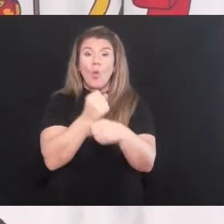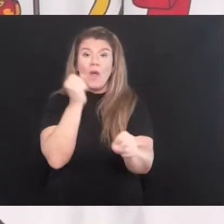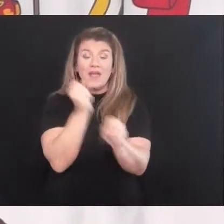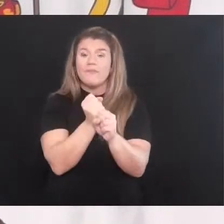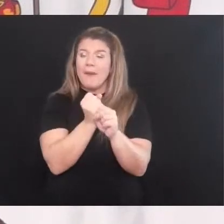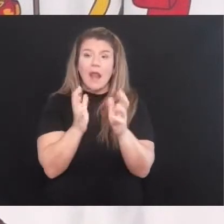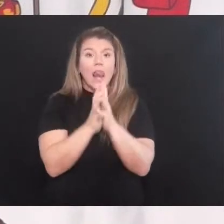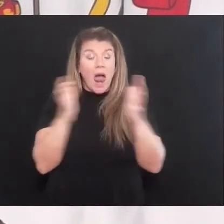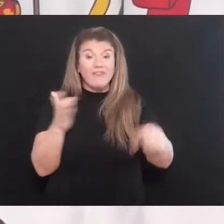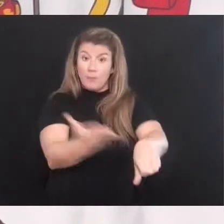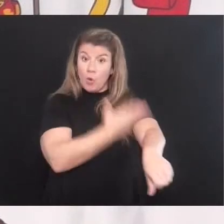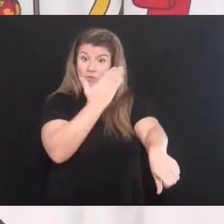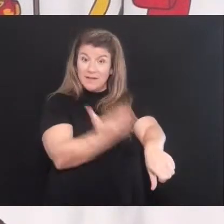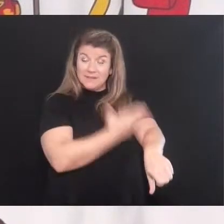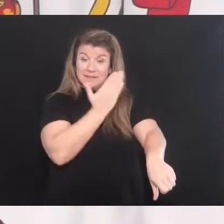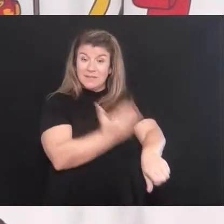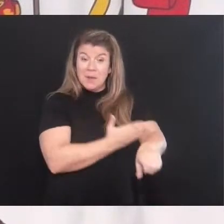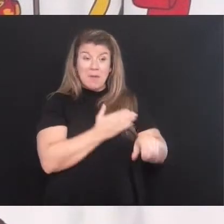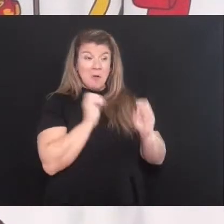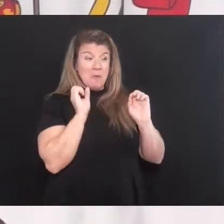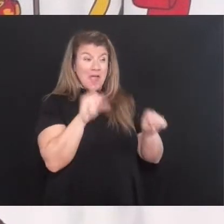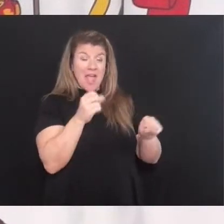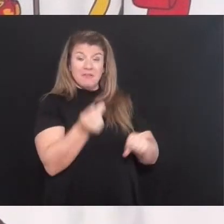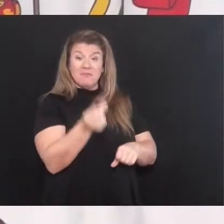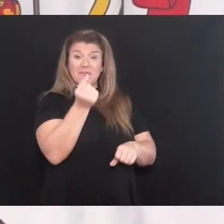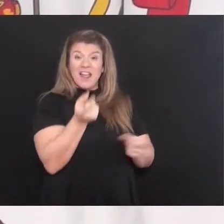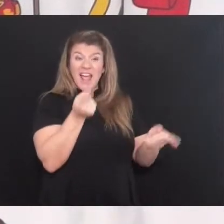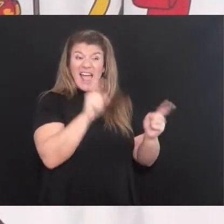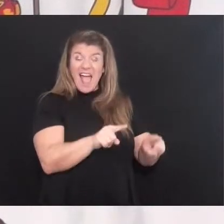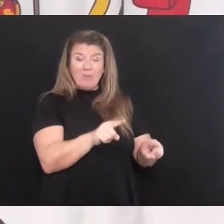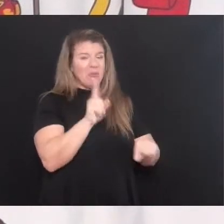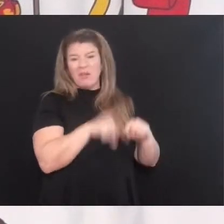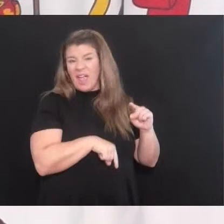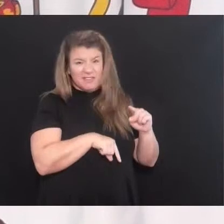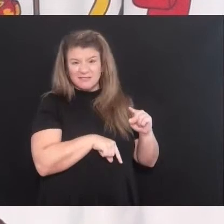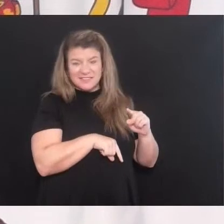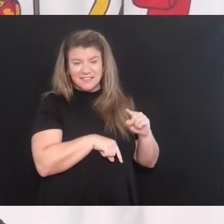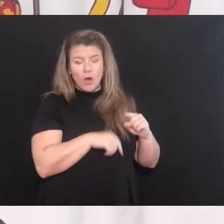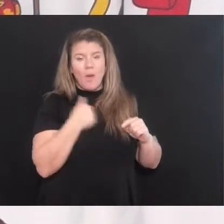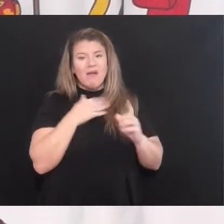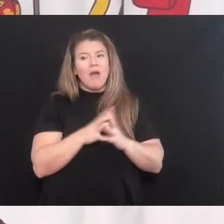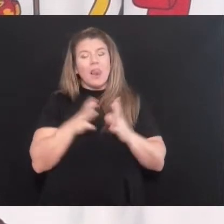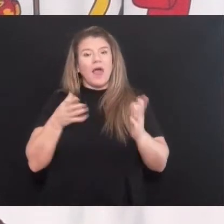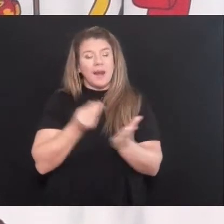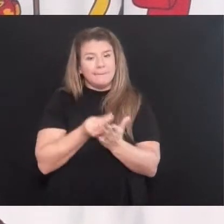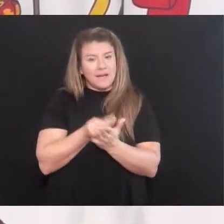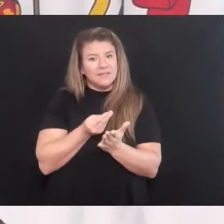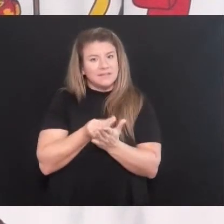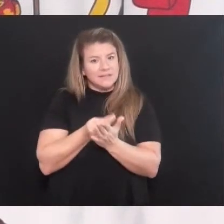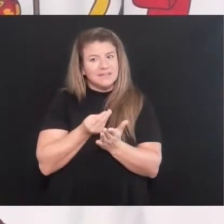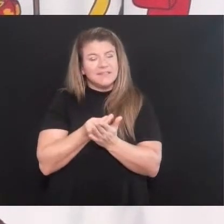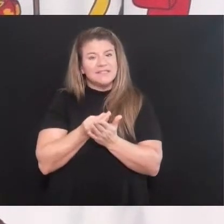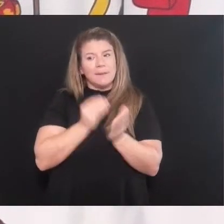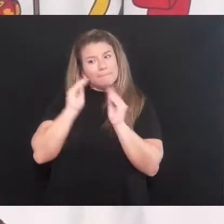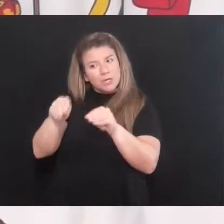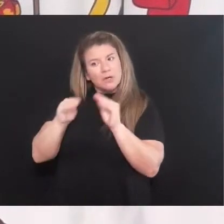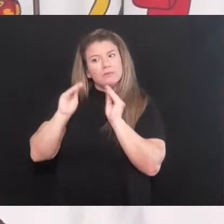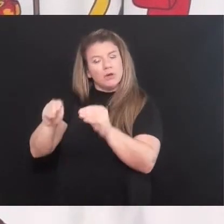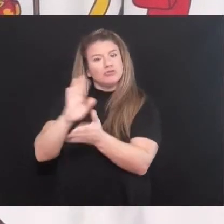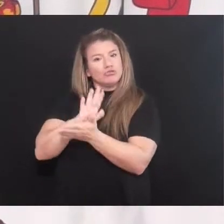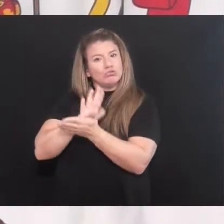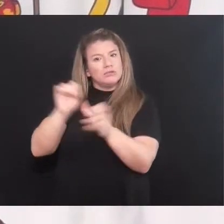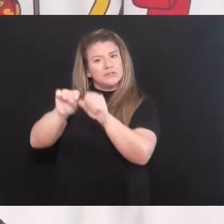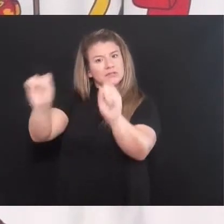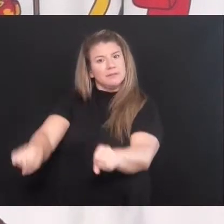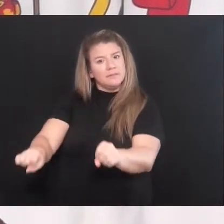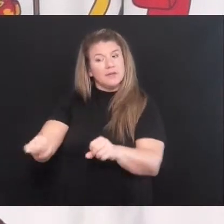incredible improvement, but you're not going to fix them all on day one. That's all there is to it. We've got a lot of money that's been, you know, put into the school systems, and